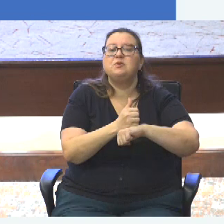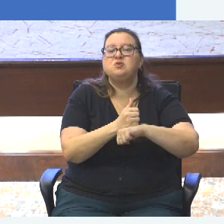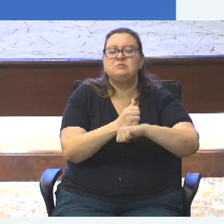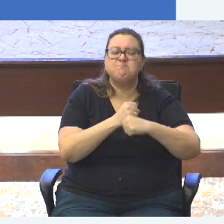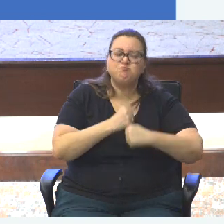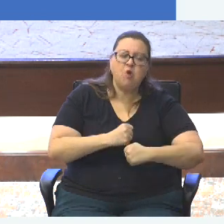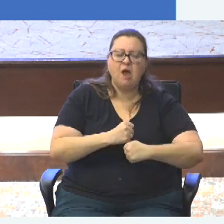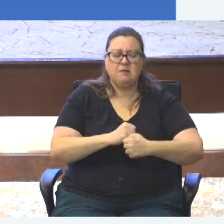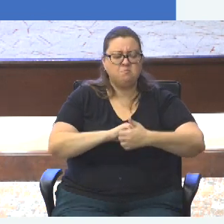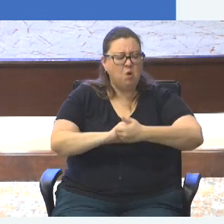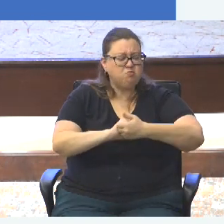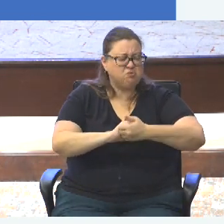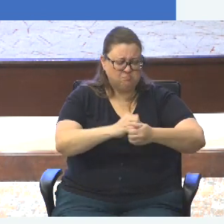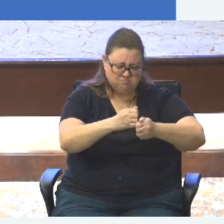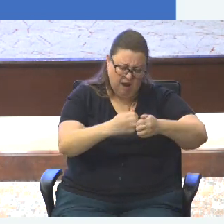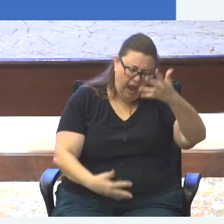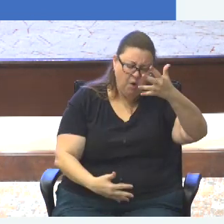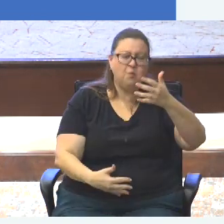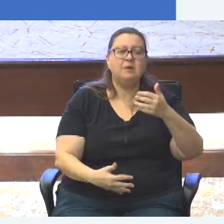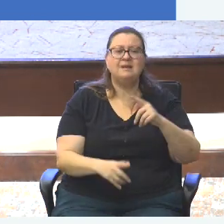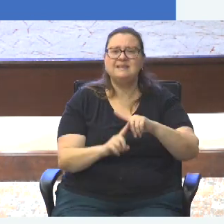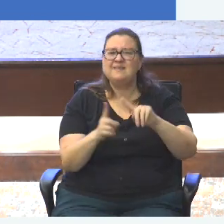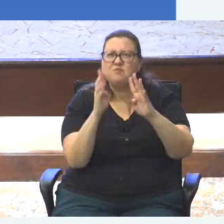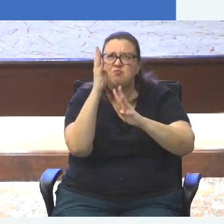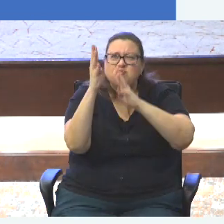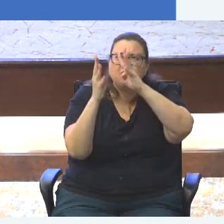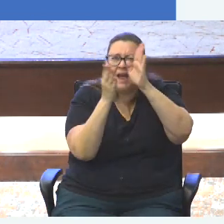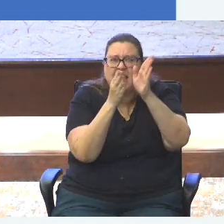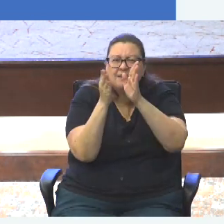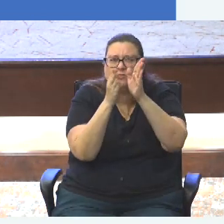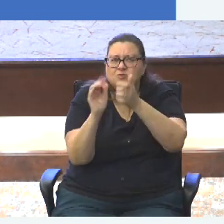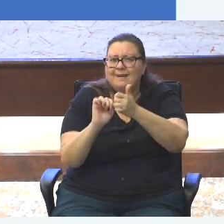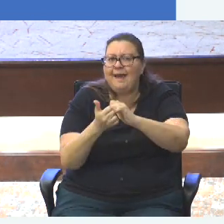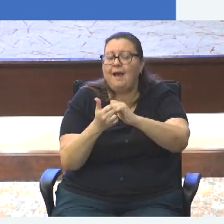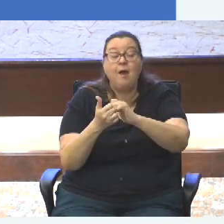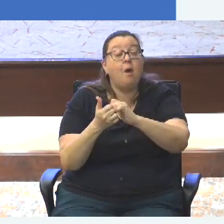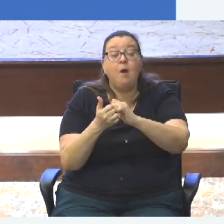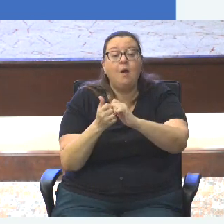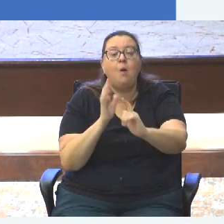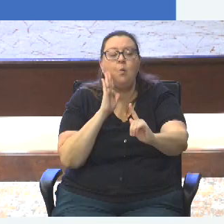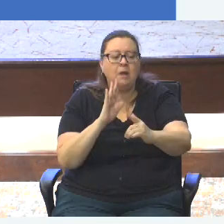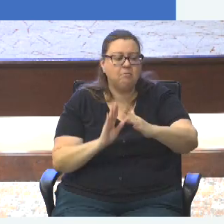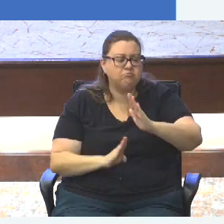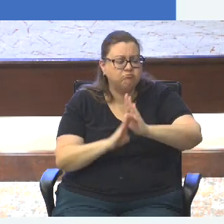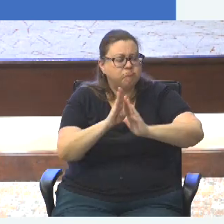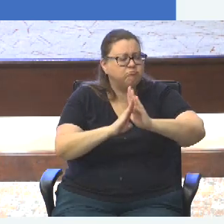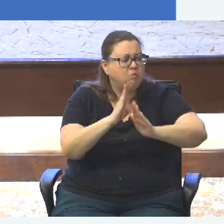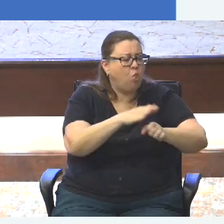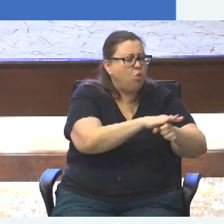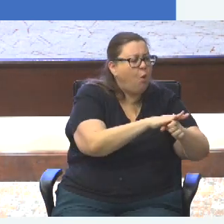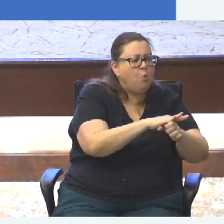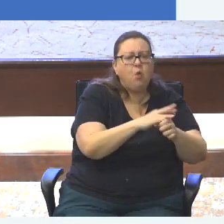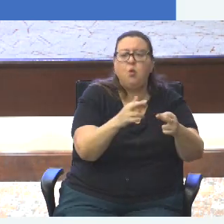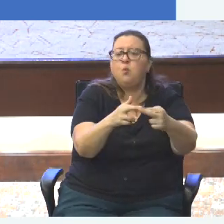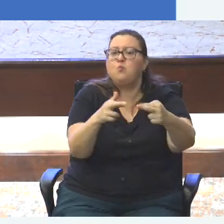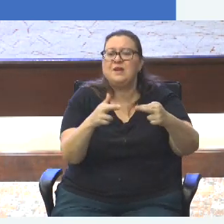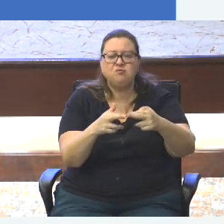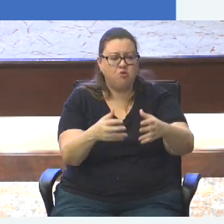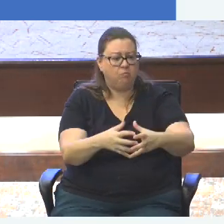robust partnership strategy. This strategy focuses on building a strong network of local and regional